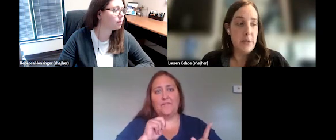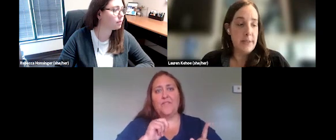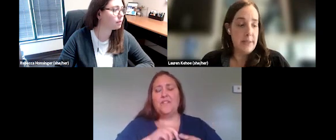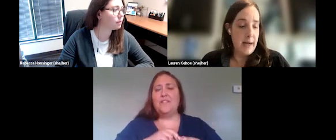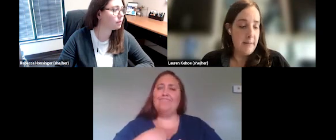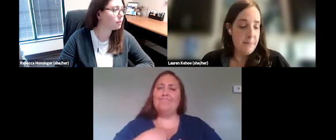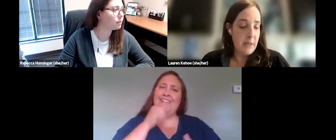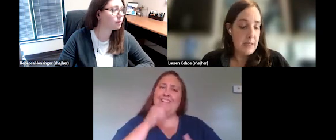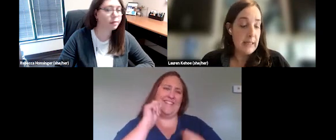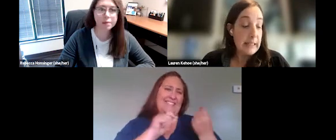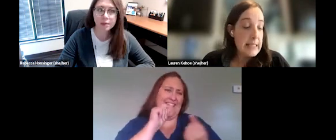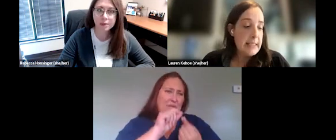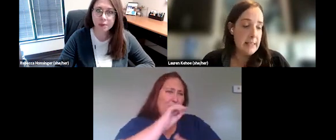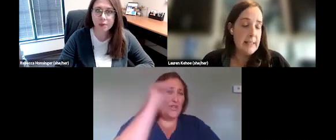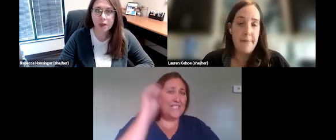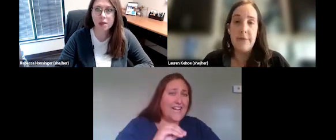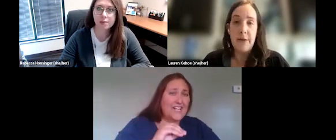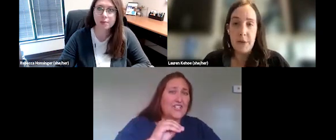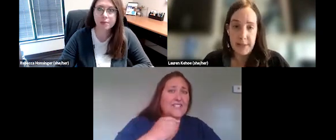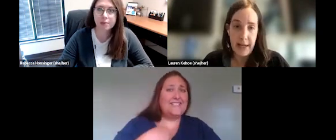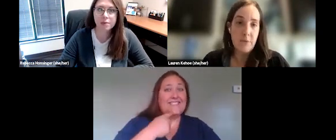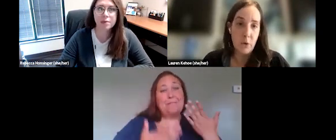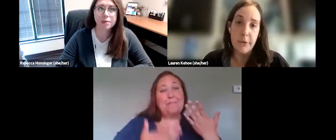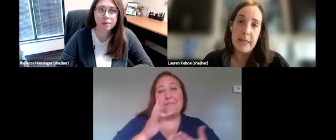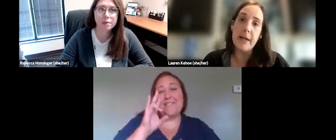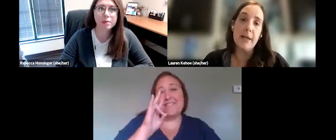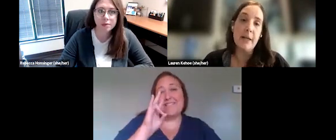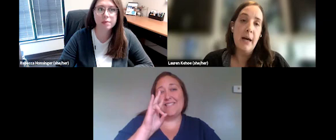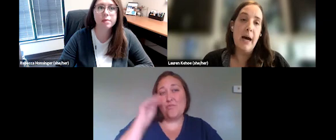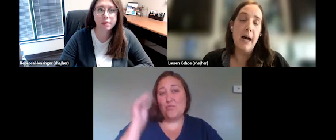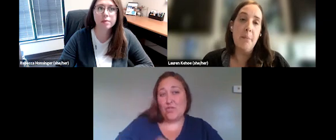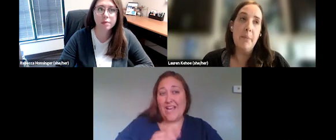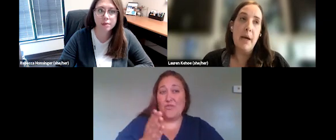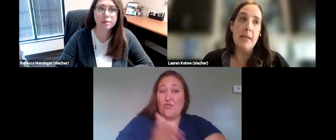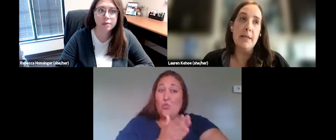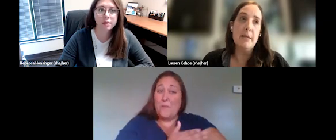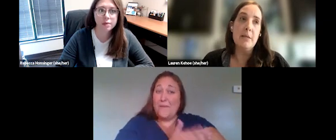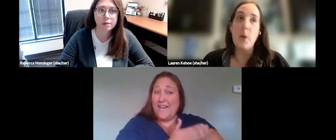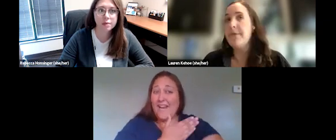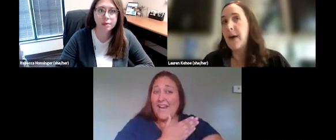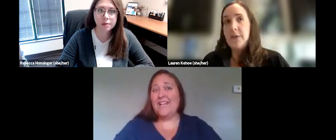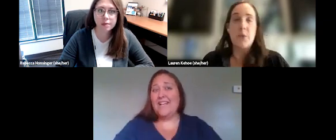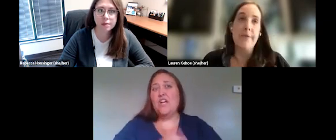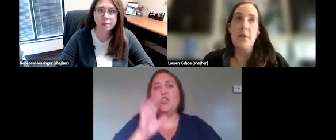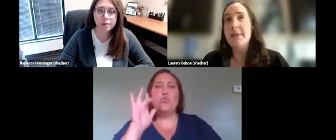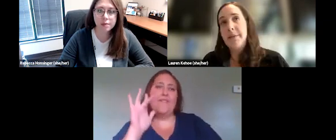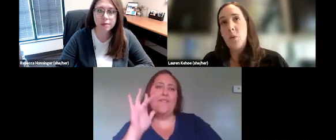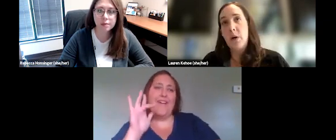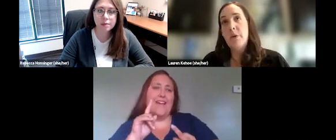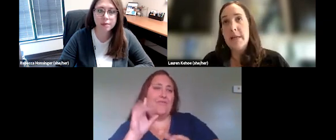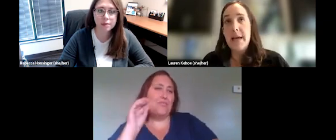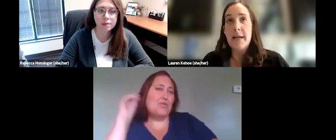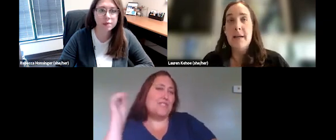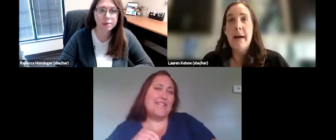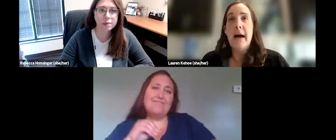was at least 75% were remediated, and the 25% that